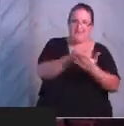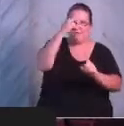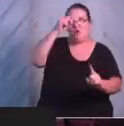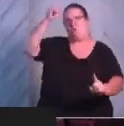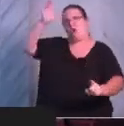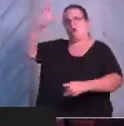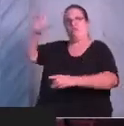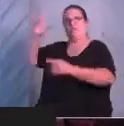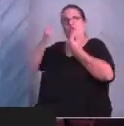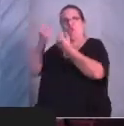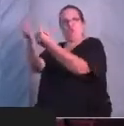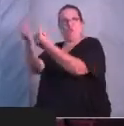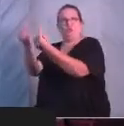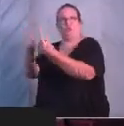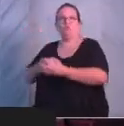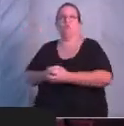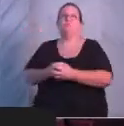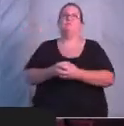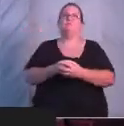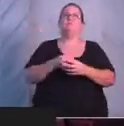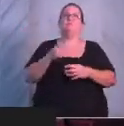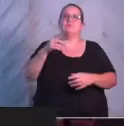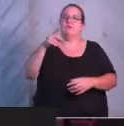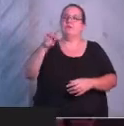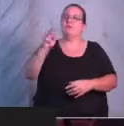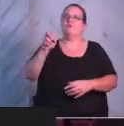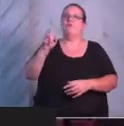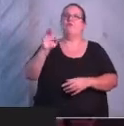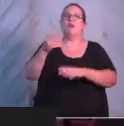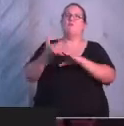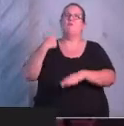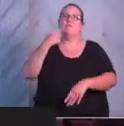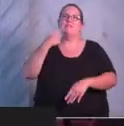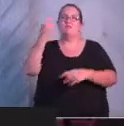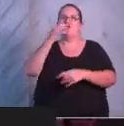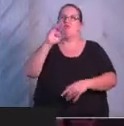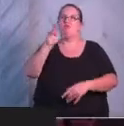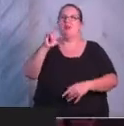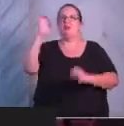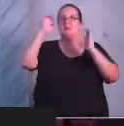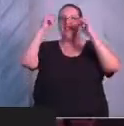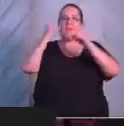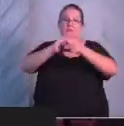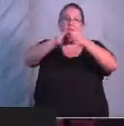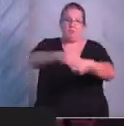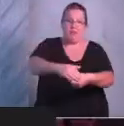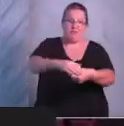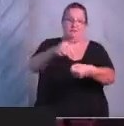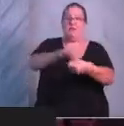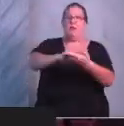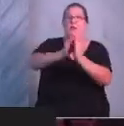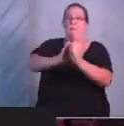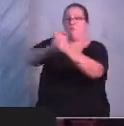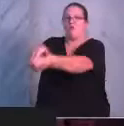Paulo Freire, who used to speak about radical education, used to say that in the pedagogy of the oppressed, when the oppressed becomes the oppressor. And